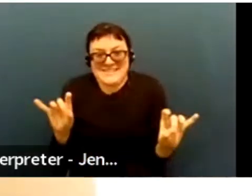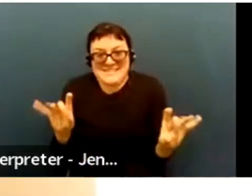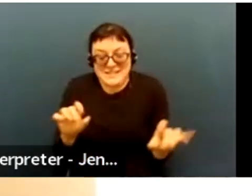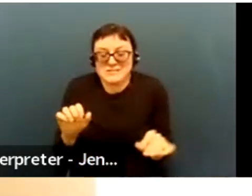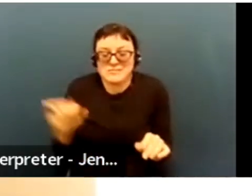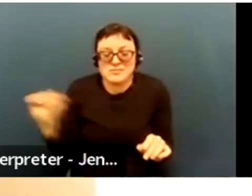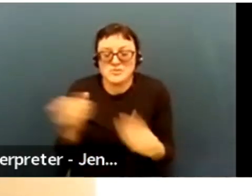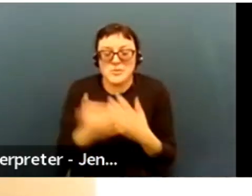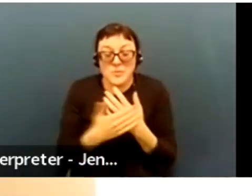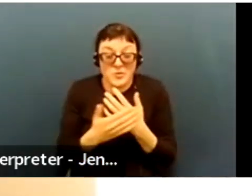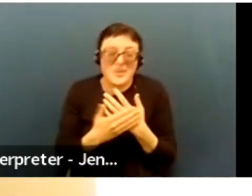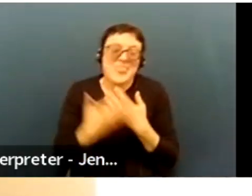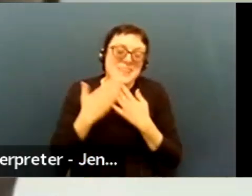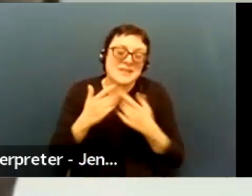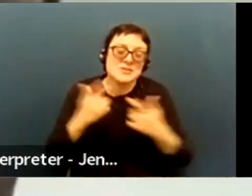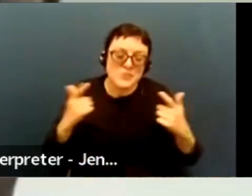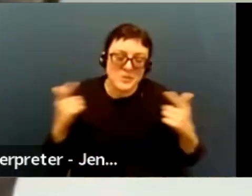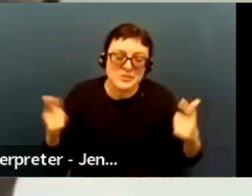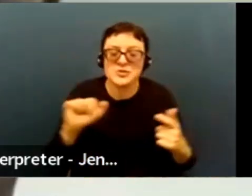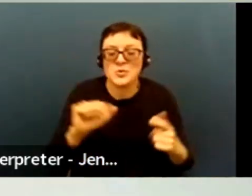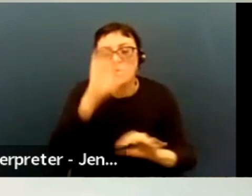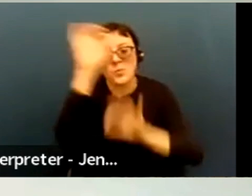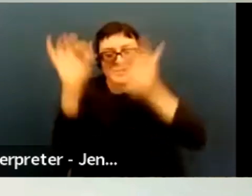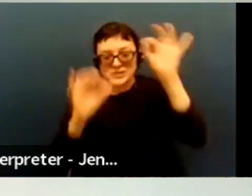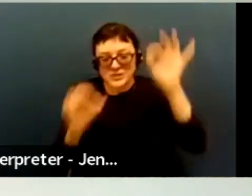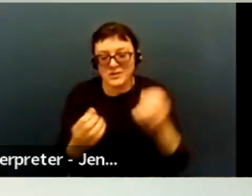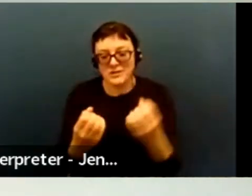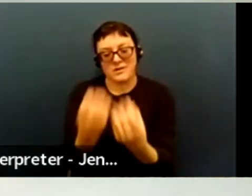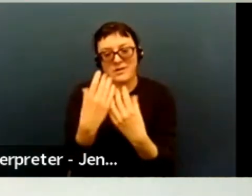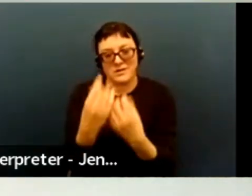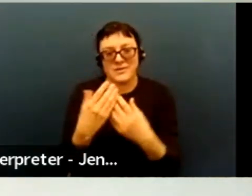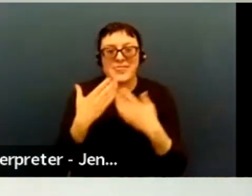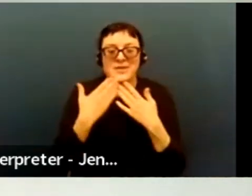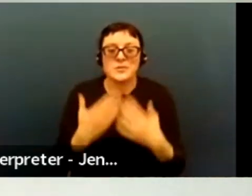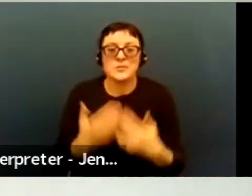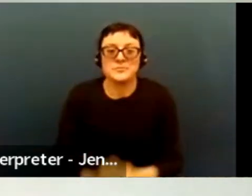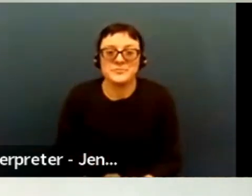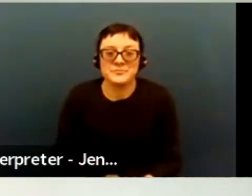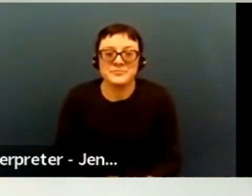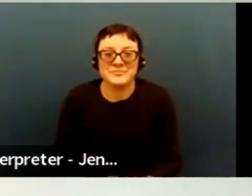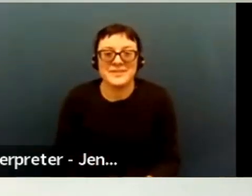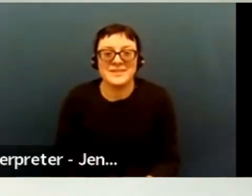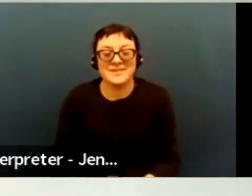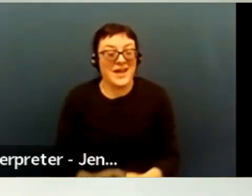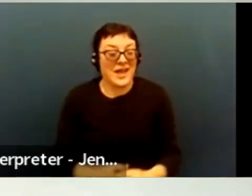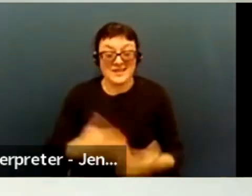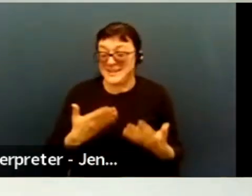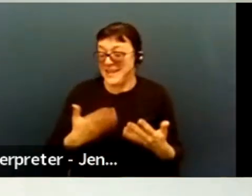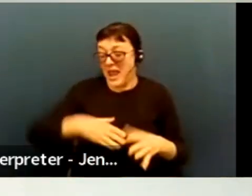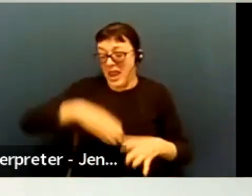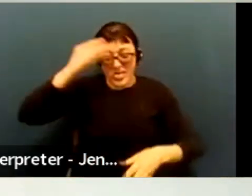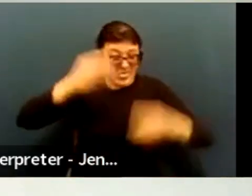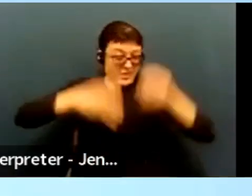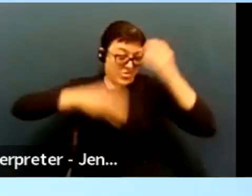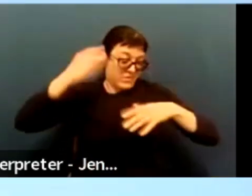Thank you. Everyone. Apologies that we're 7 minutes. If anybody needed to rush off anywhere, but thank you so much, Rikki. That was